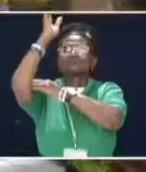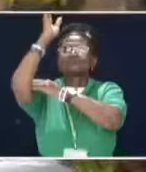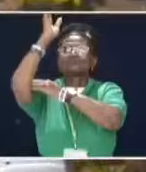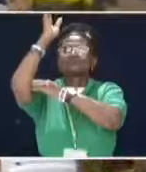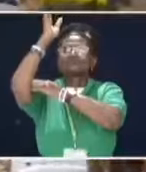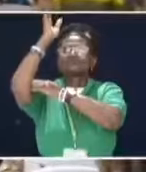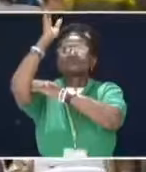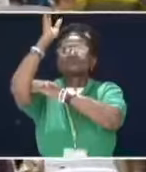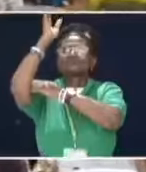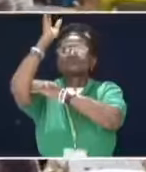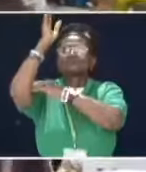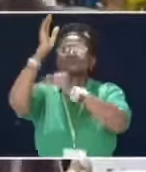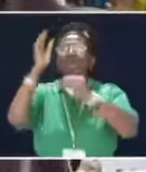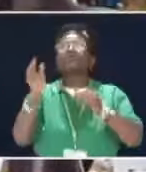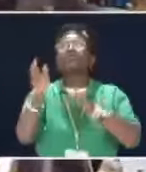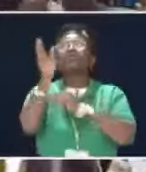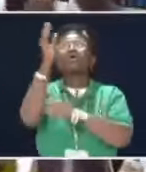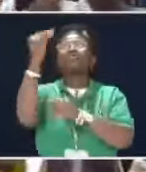Lord of hosts,